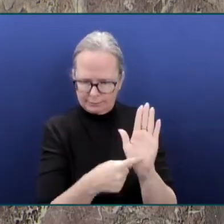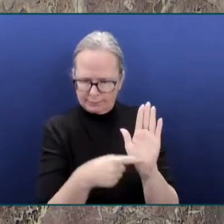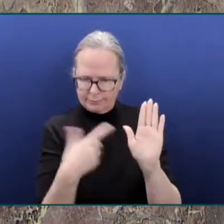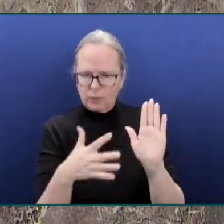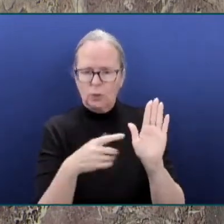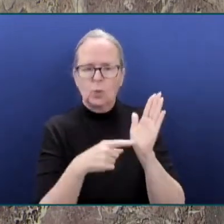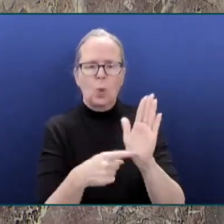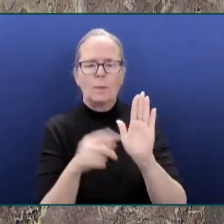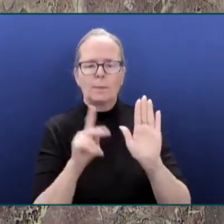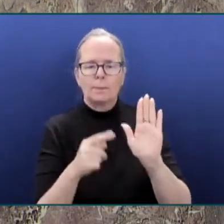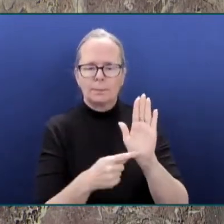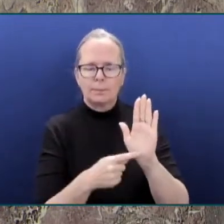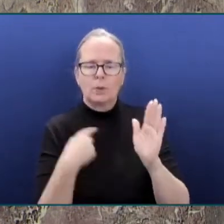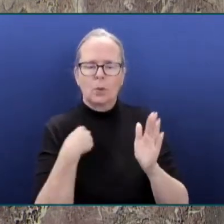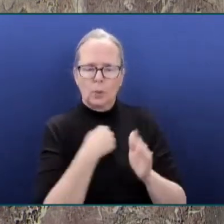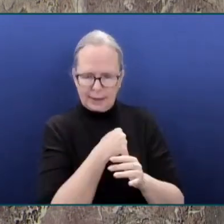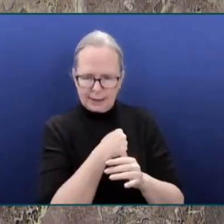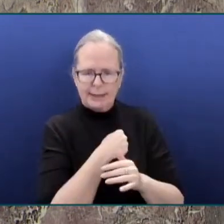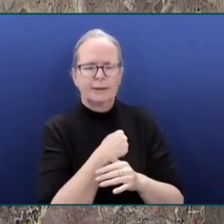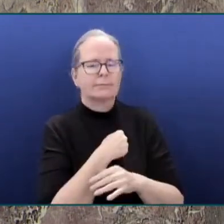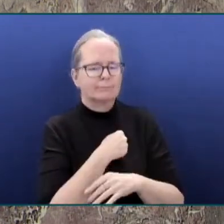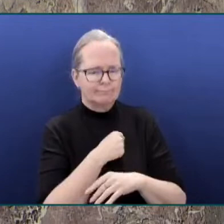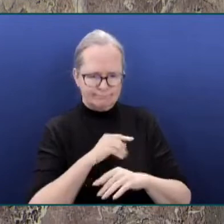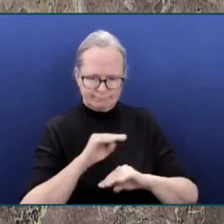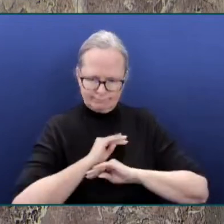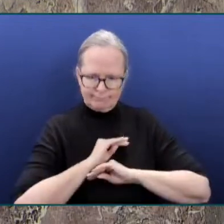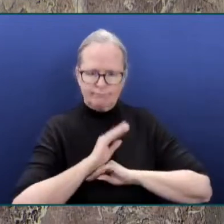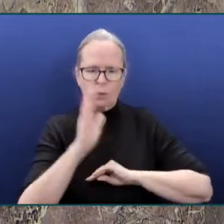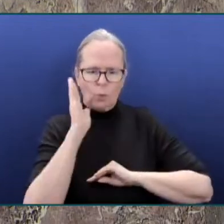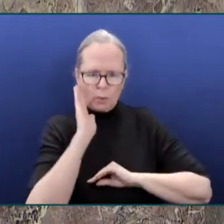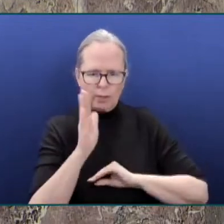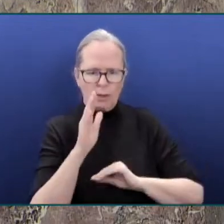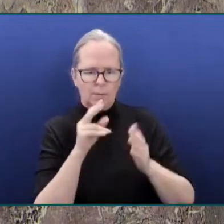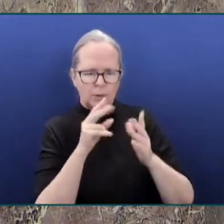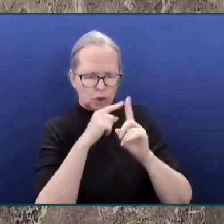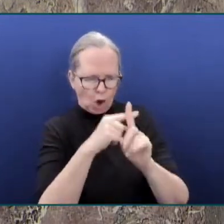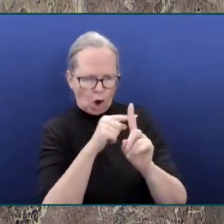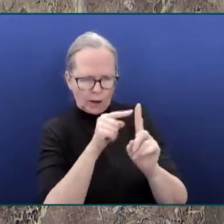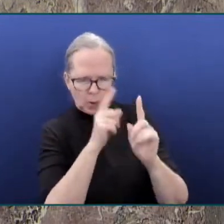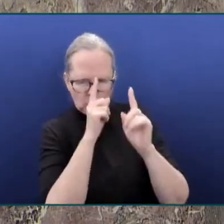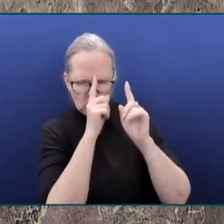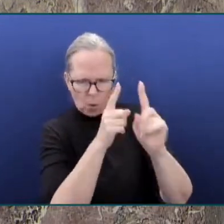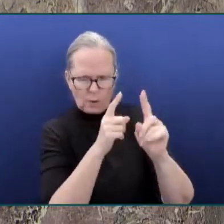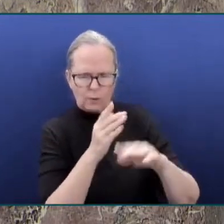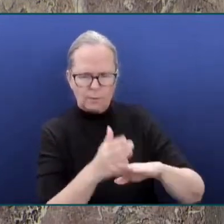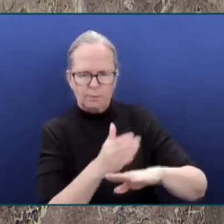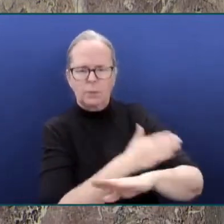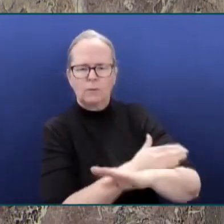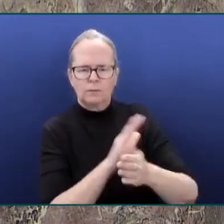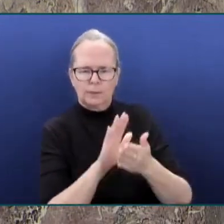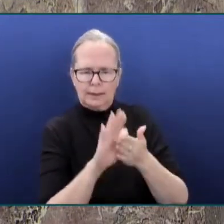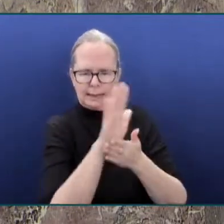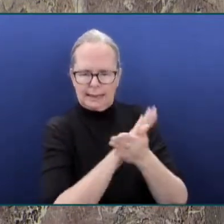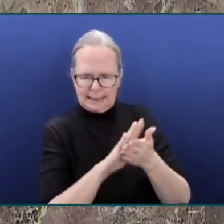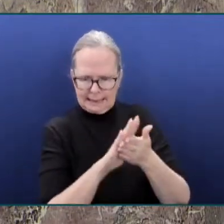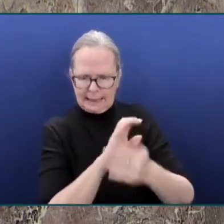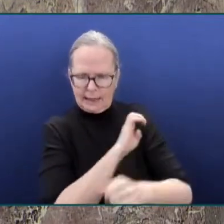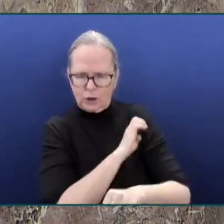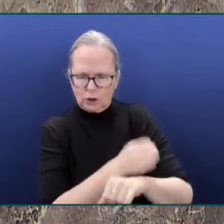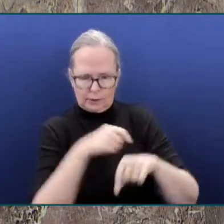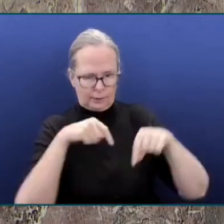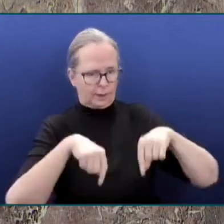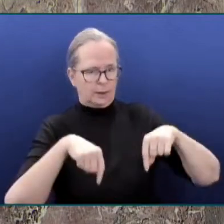reduction targets as part of our Clean BC plan, and to meet our oil and gas sectoral target by working with industry and